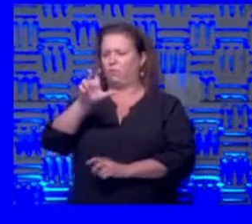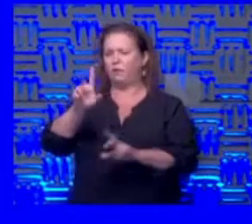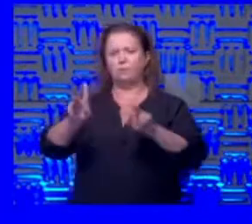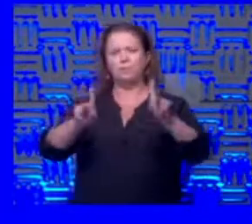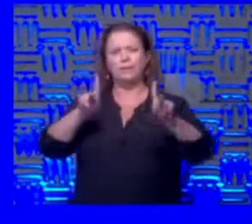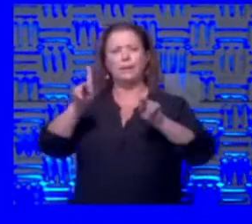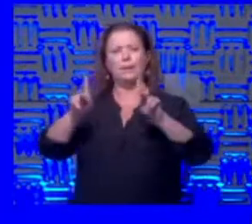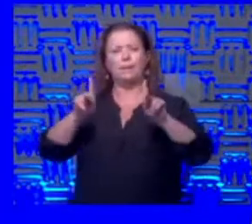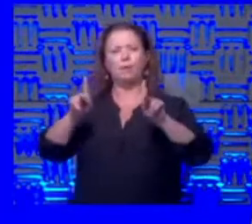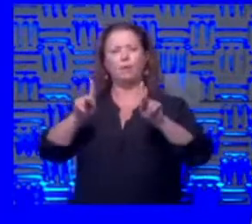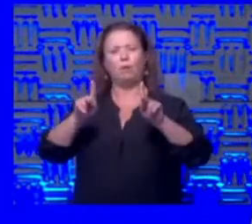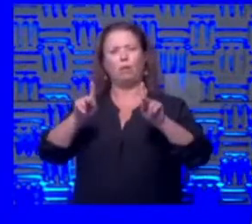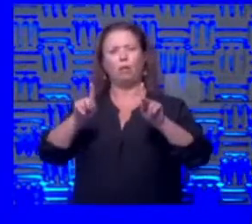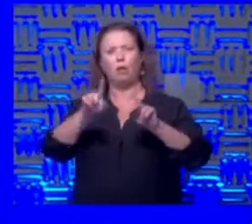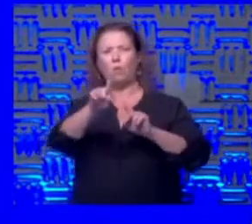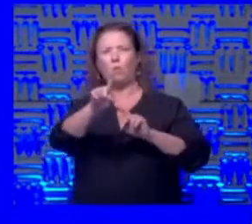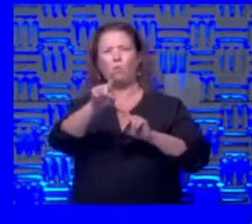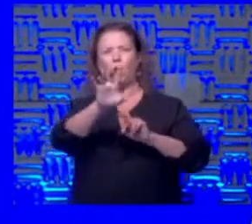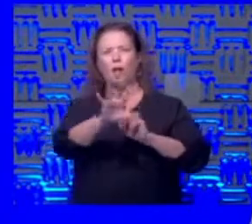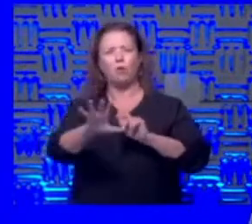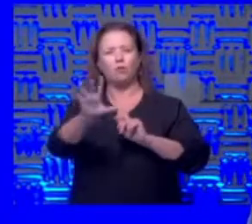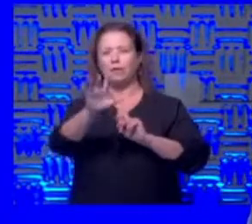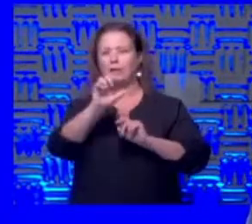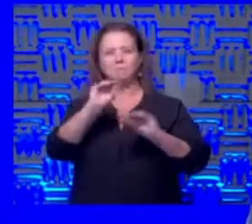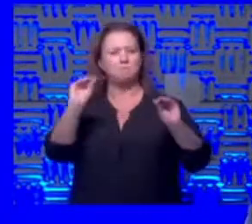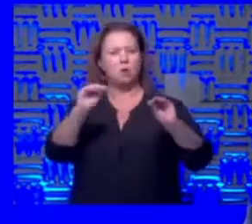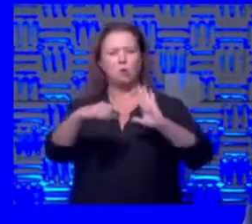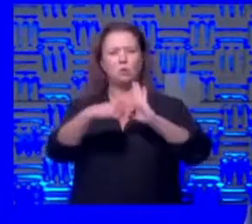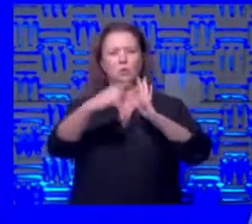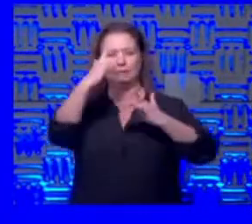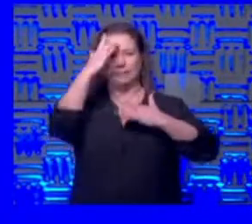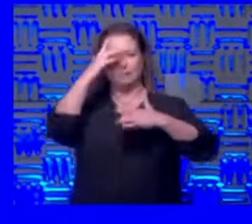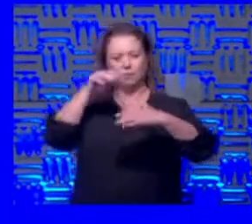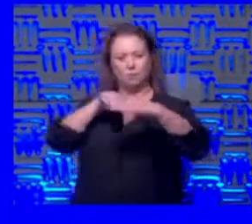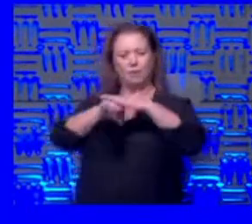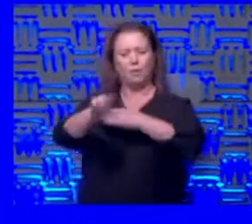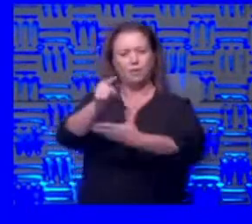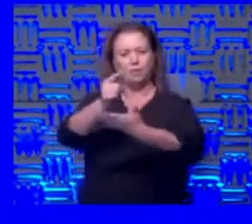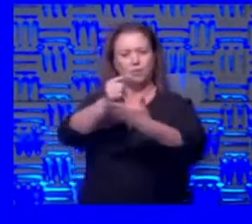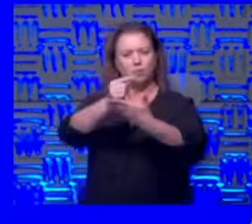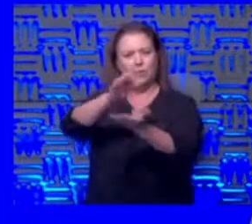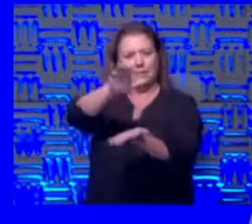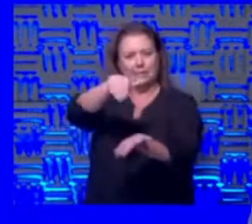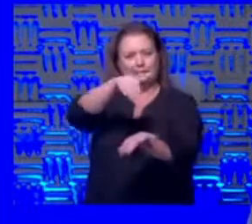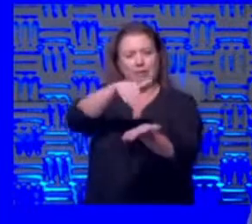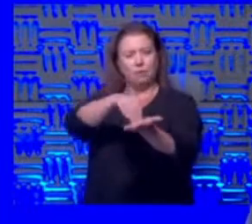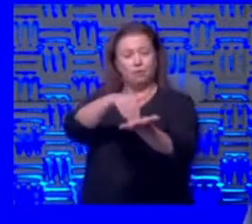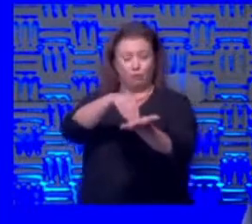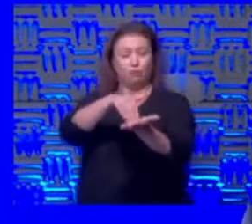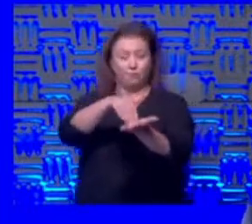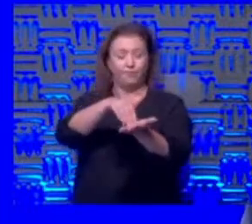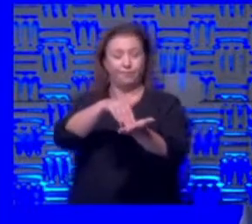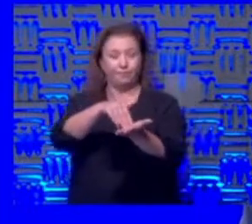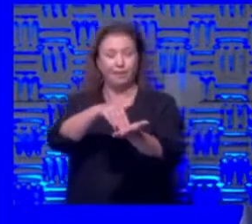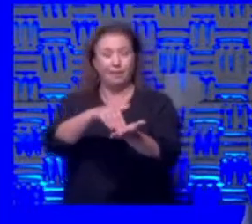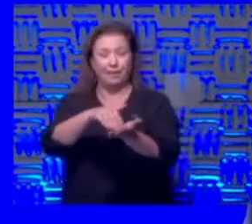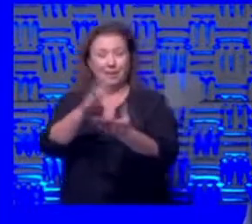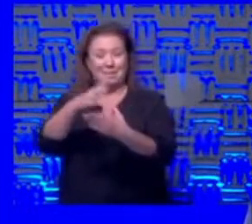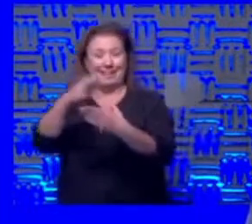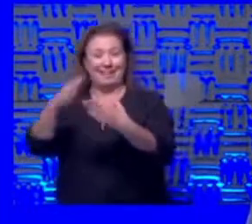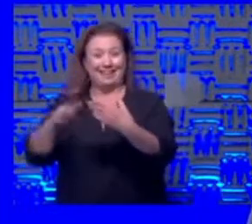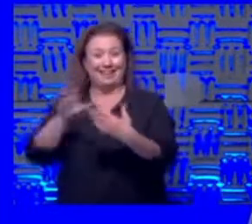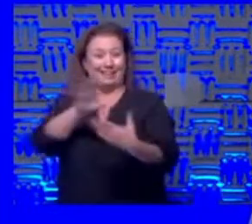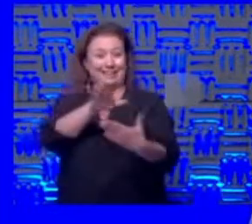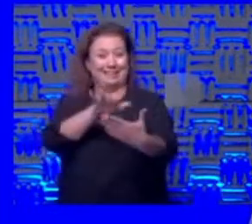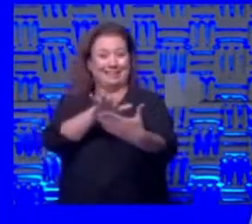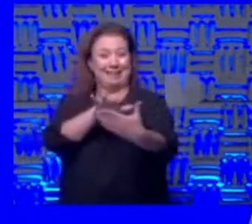people, 100 or so of those didn't have any symptoms when they went into the treatment center. Overall, by the end of the study,